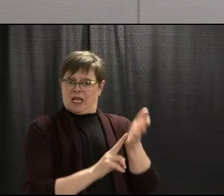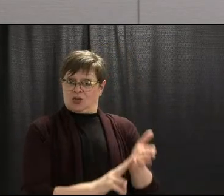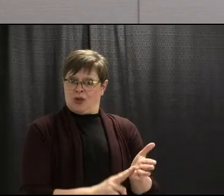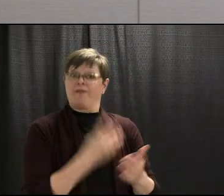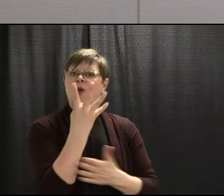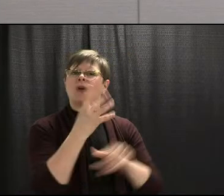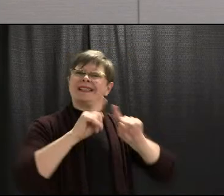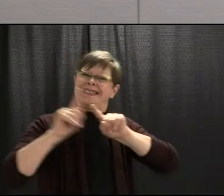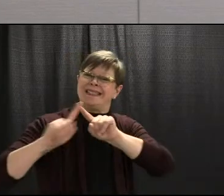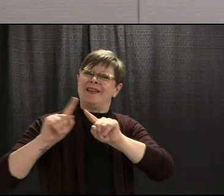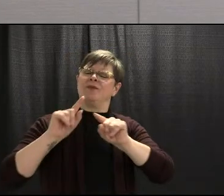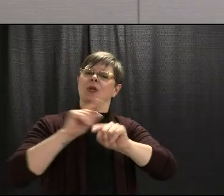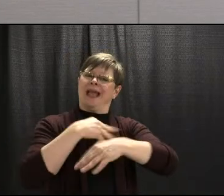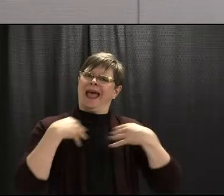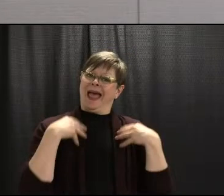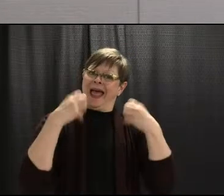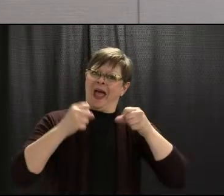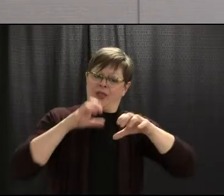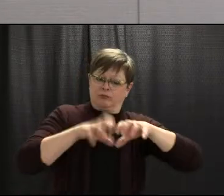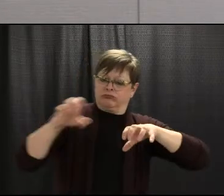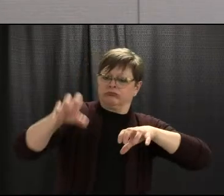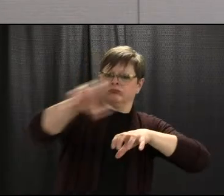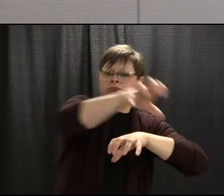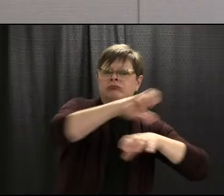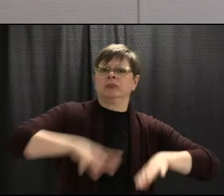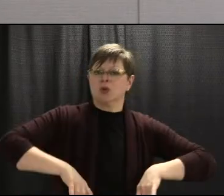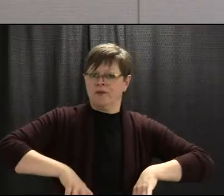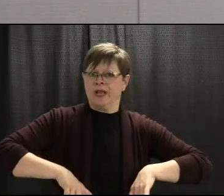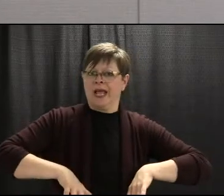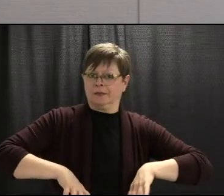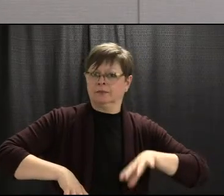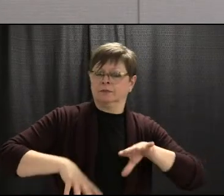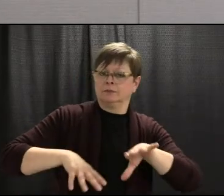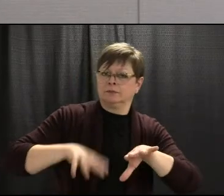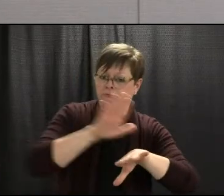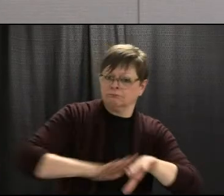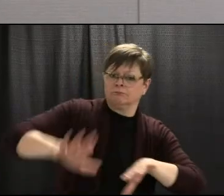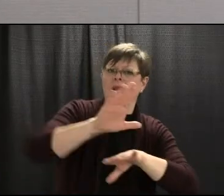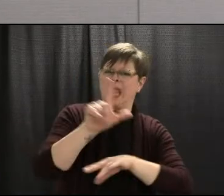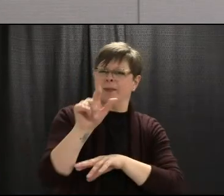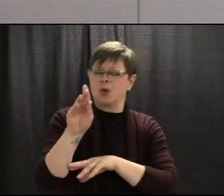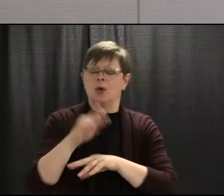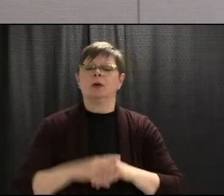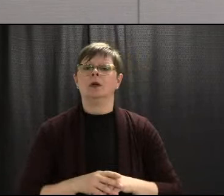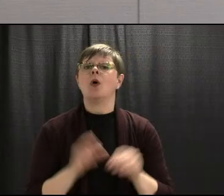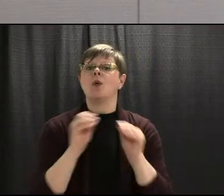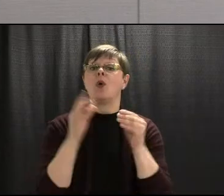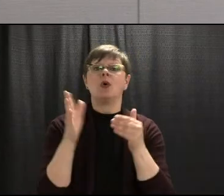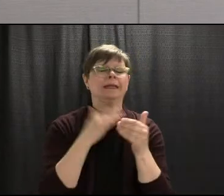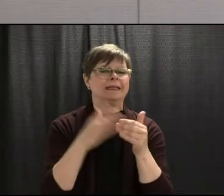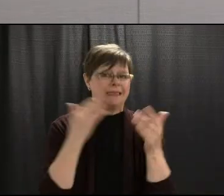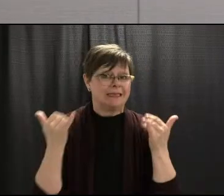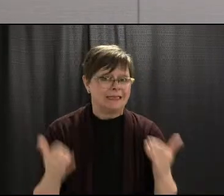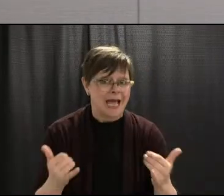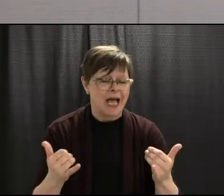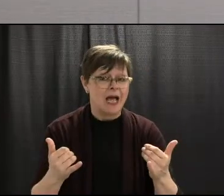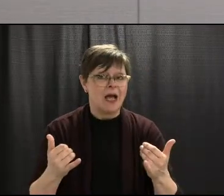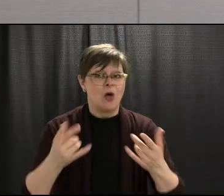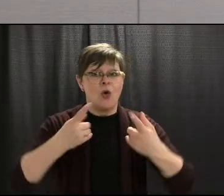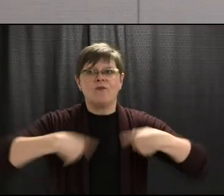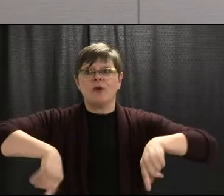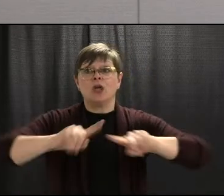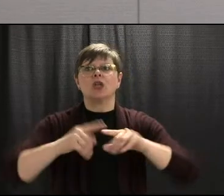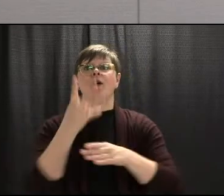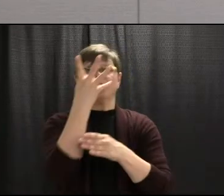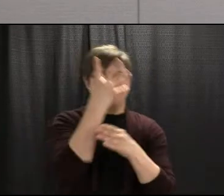health authorities. We now have 1 health authority. It'll certainly be easier for us to track that now, but the contracts were